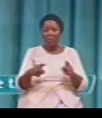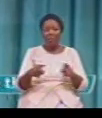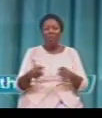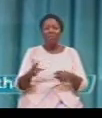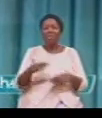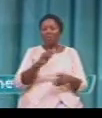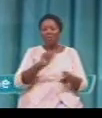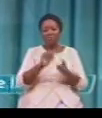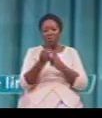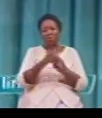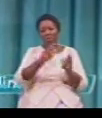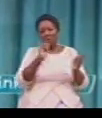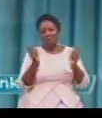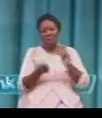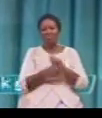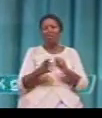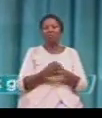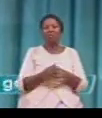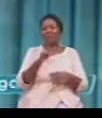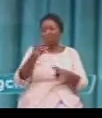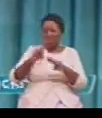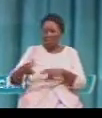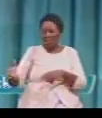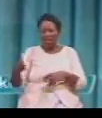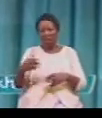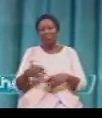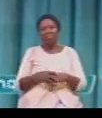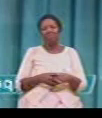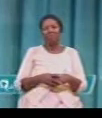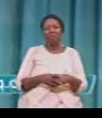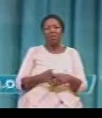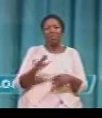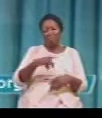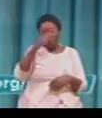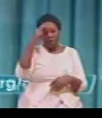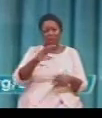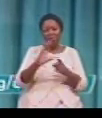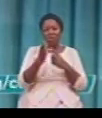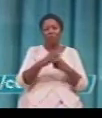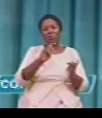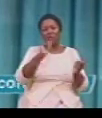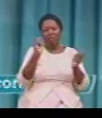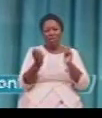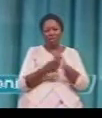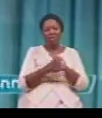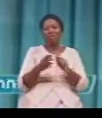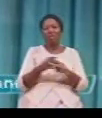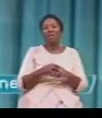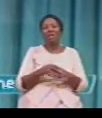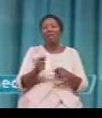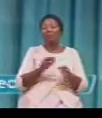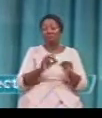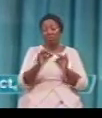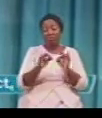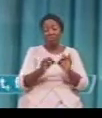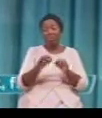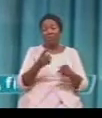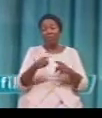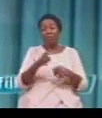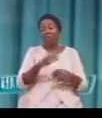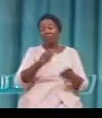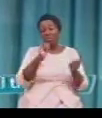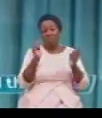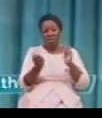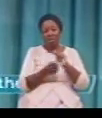back home properly. His condition changed. His description changed. He could no longer be called blind